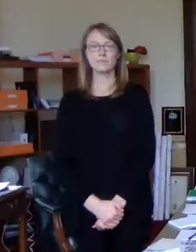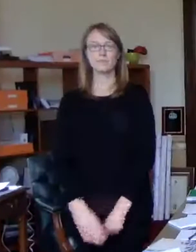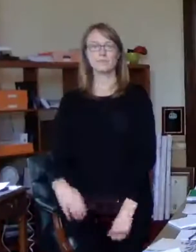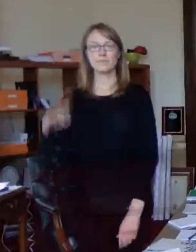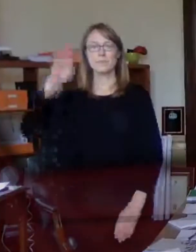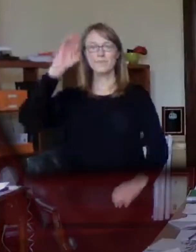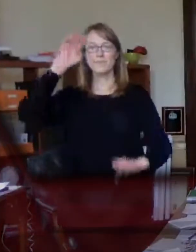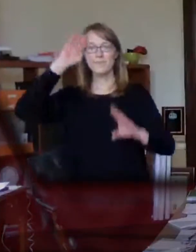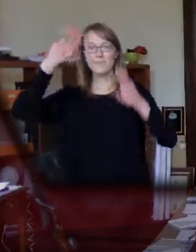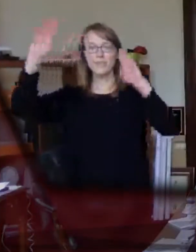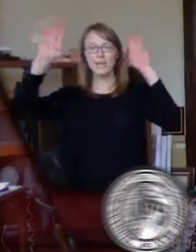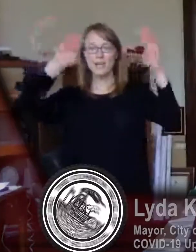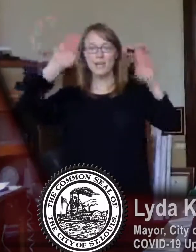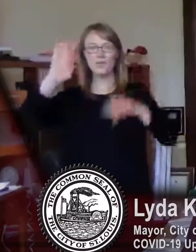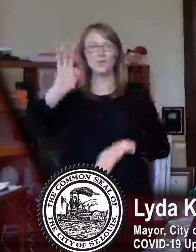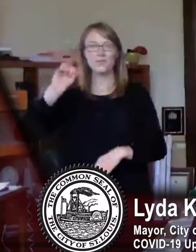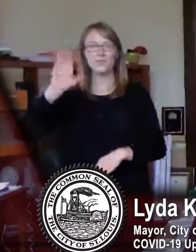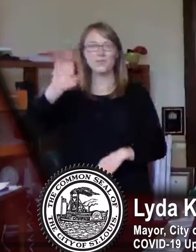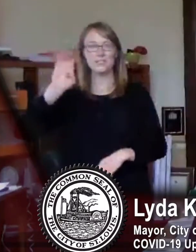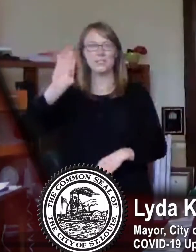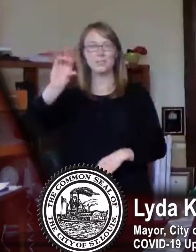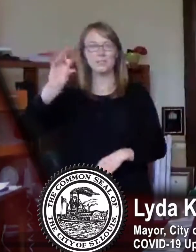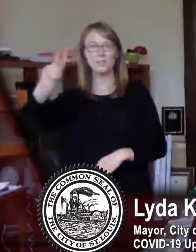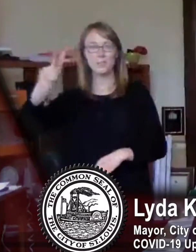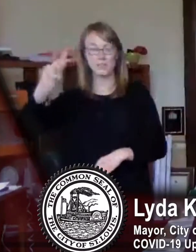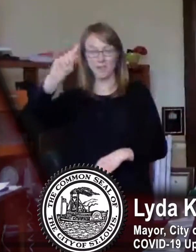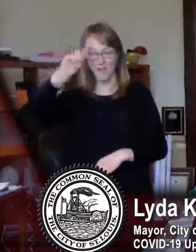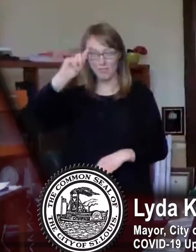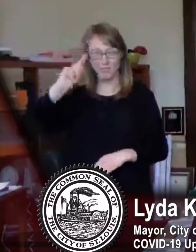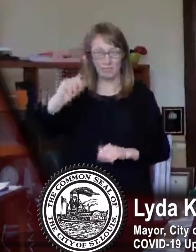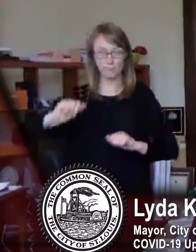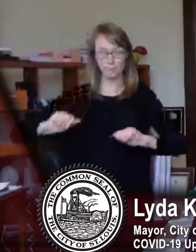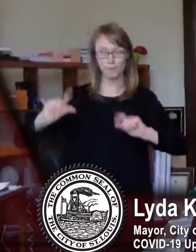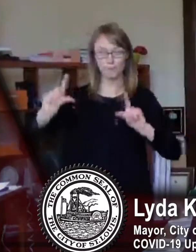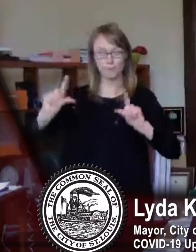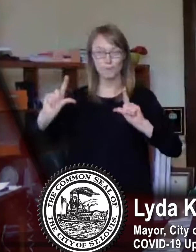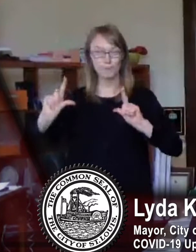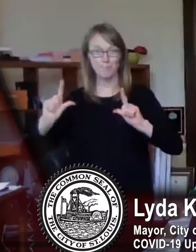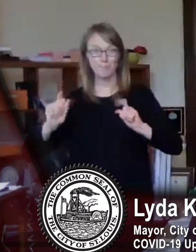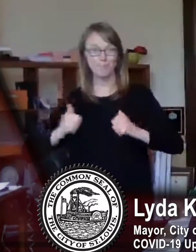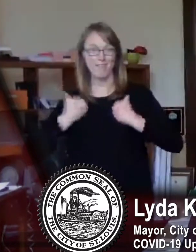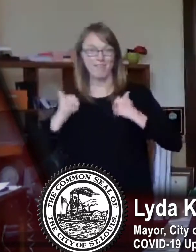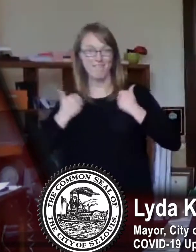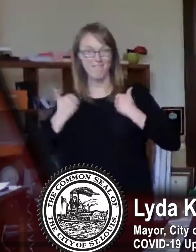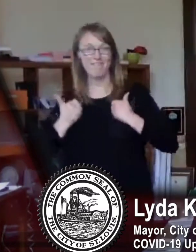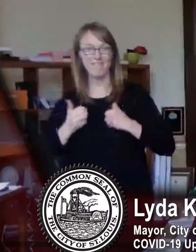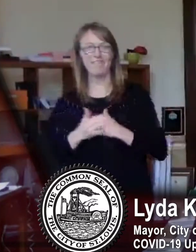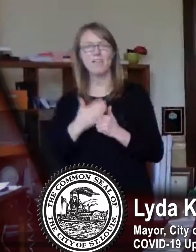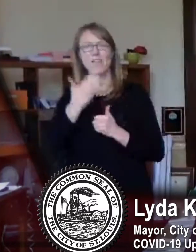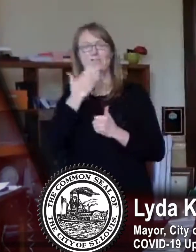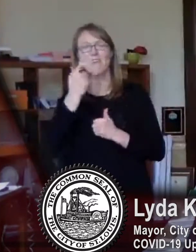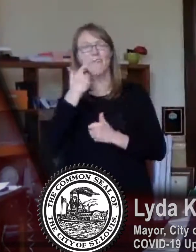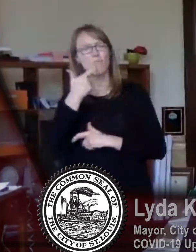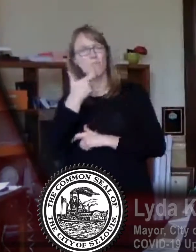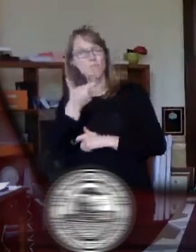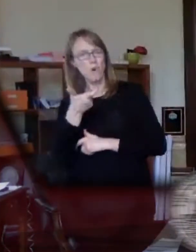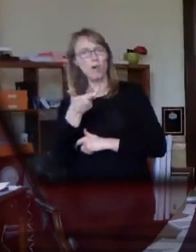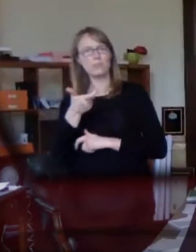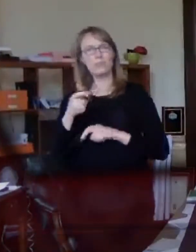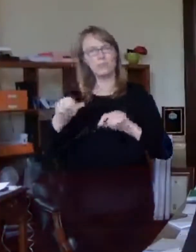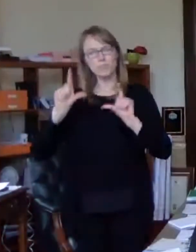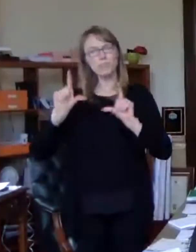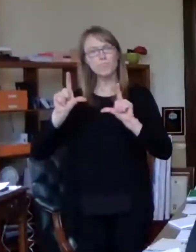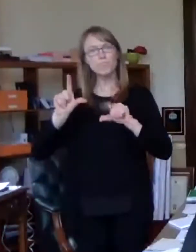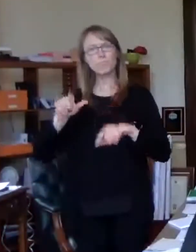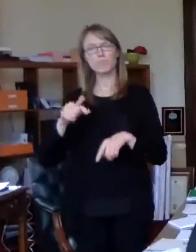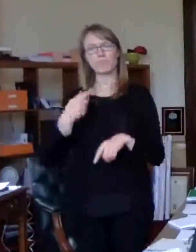Hello, Facebook. I think we're live now. Thank you for joining me again today so that we can chat a little bit. I just want to begin by